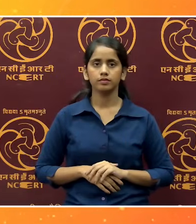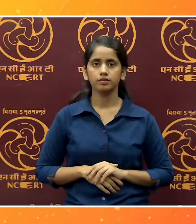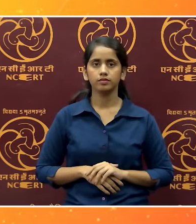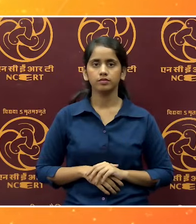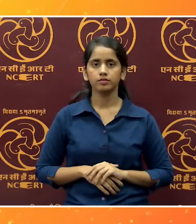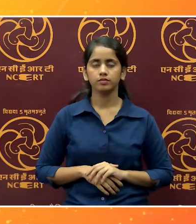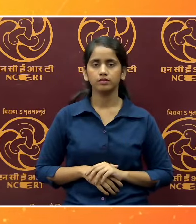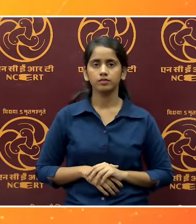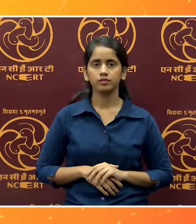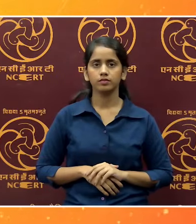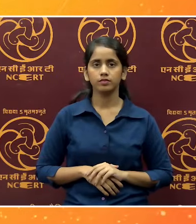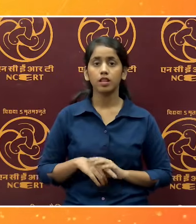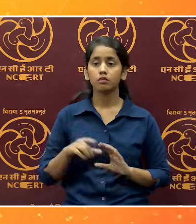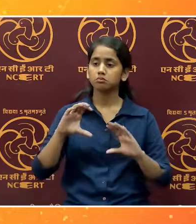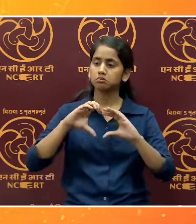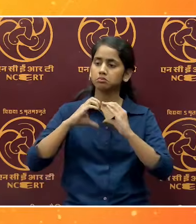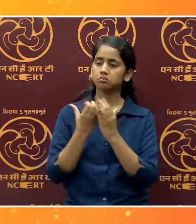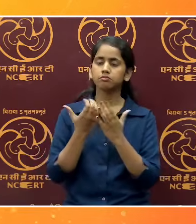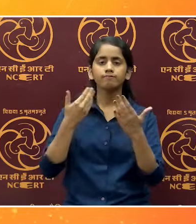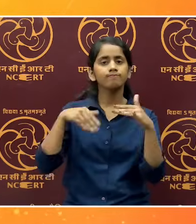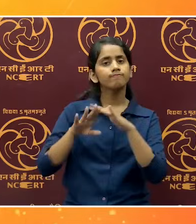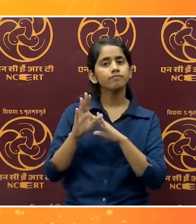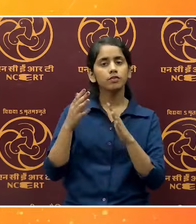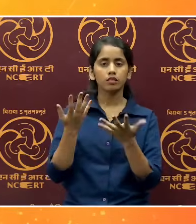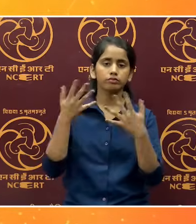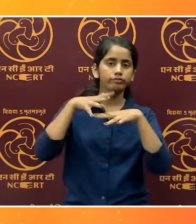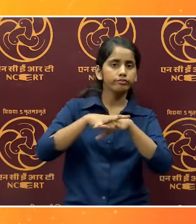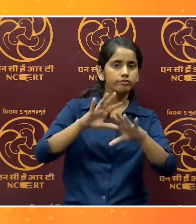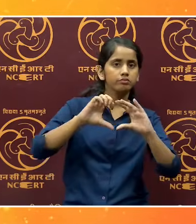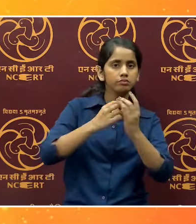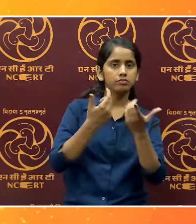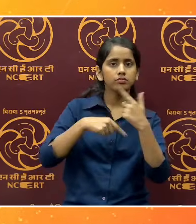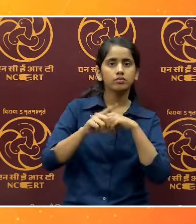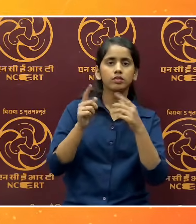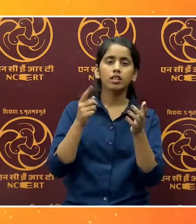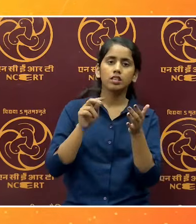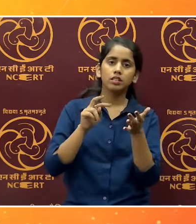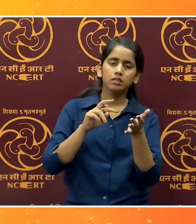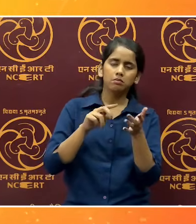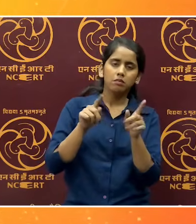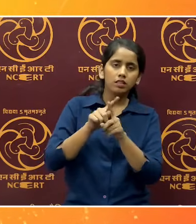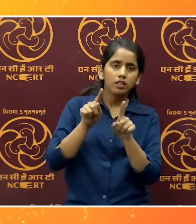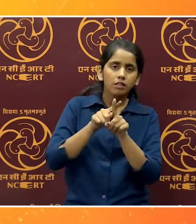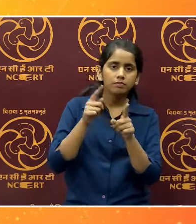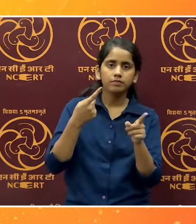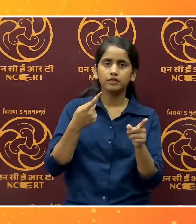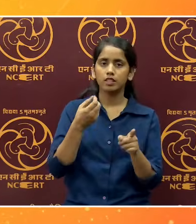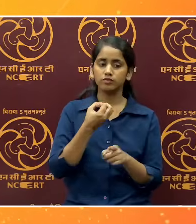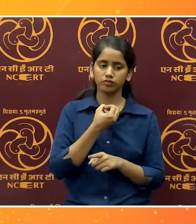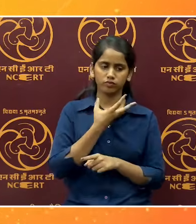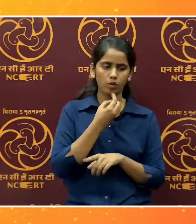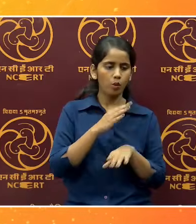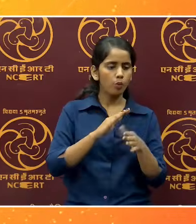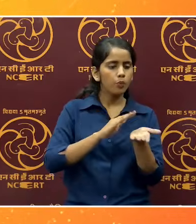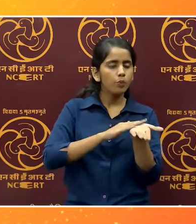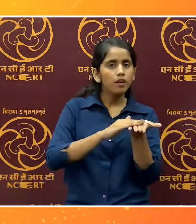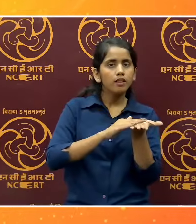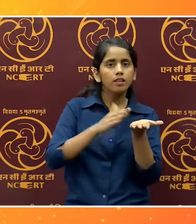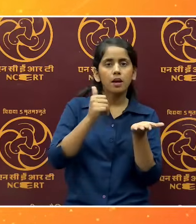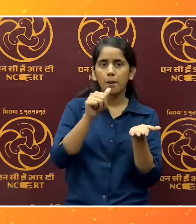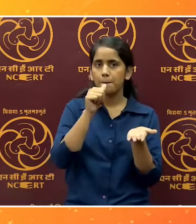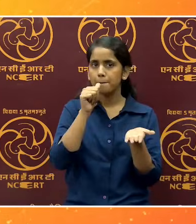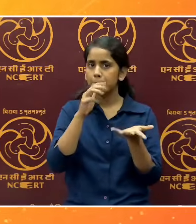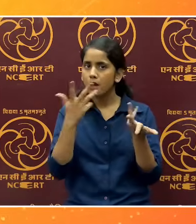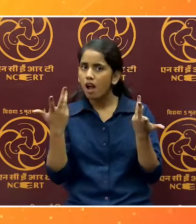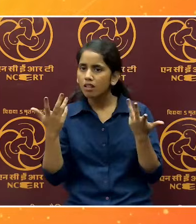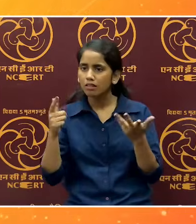ways in a classroom, in inclusive classroom. So, like what it feels to live like a frog both in water and on